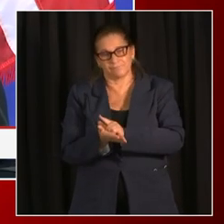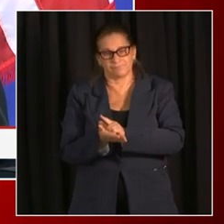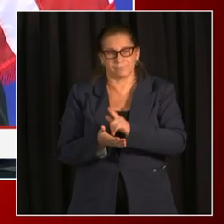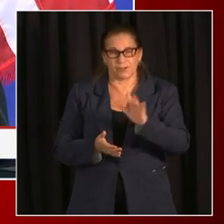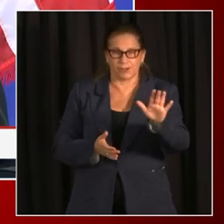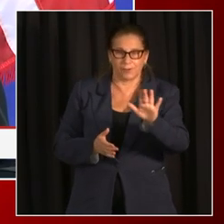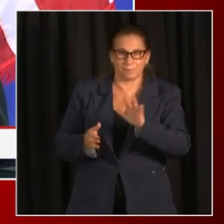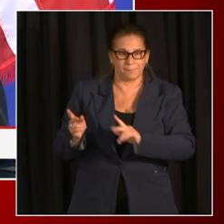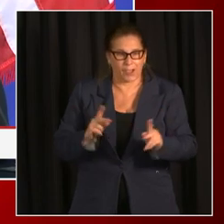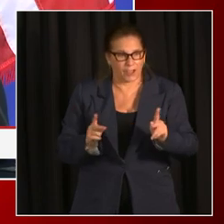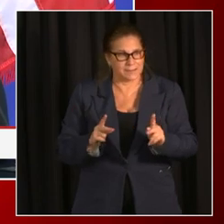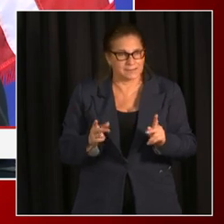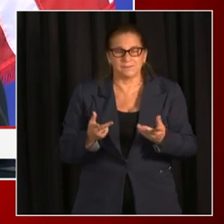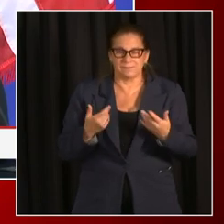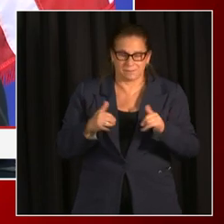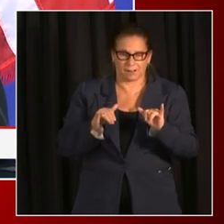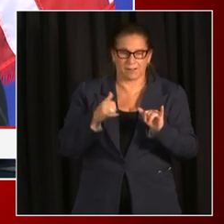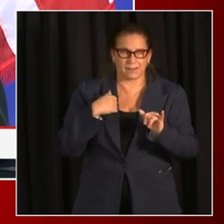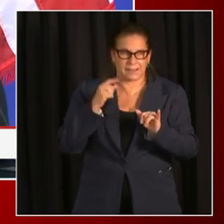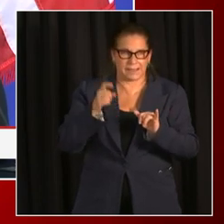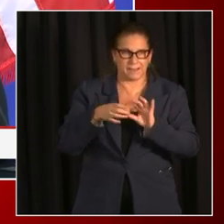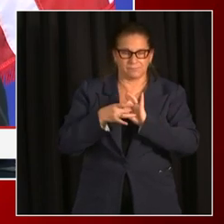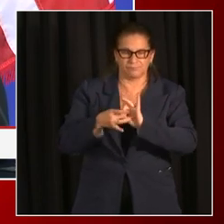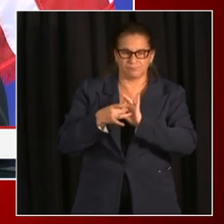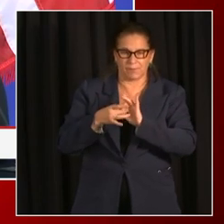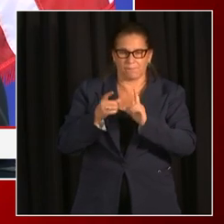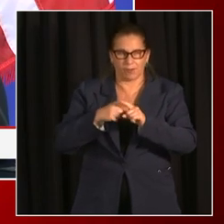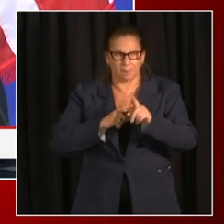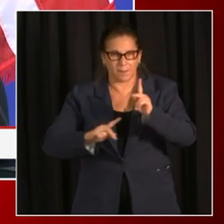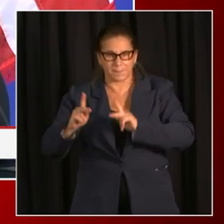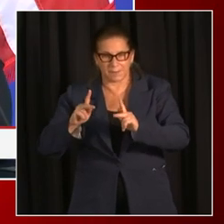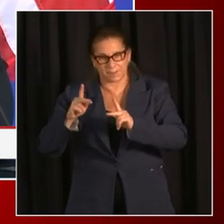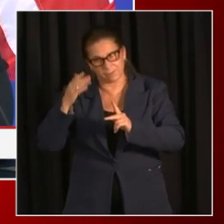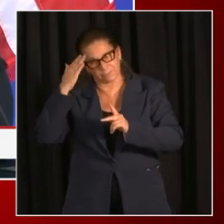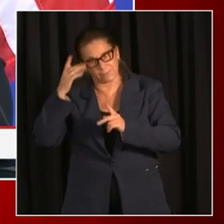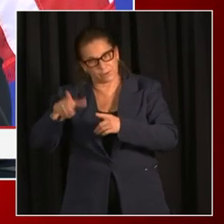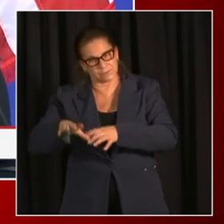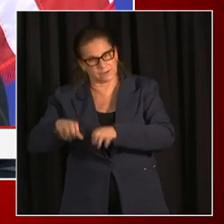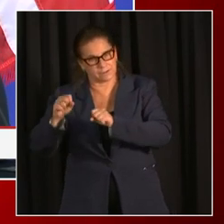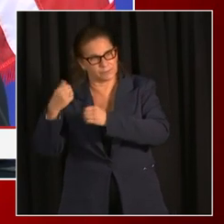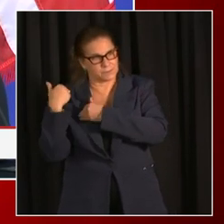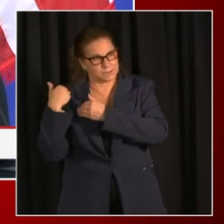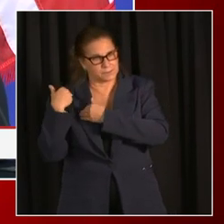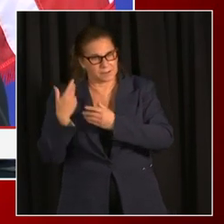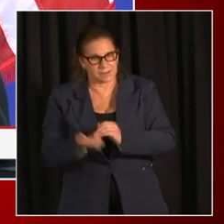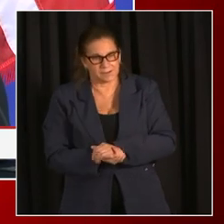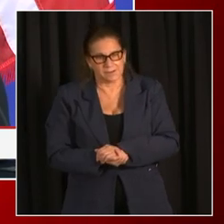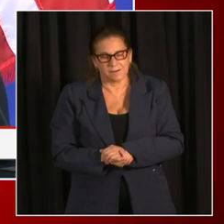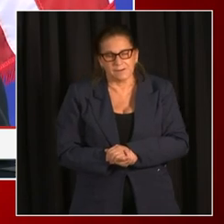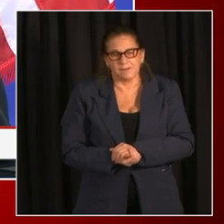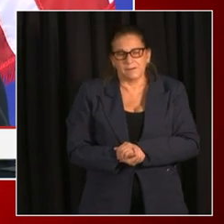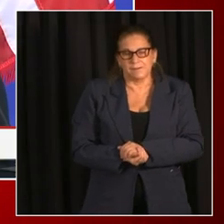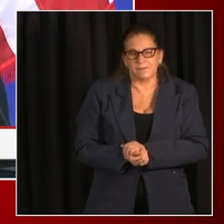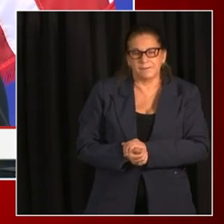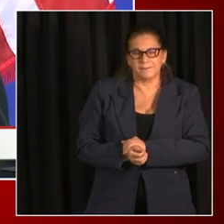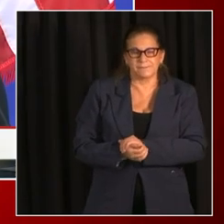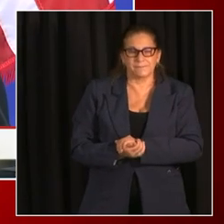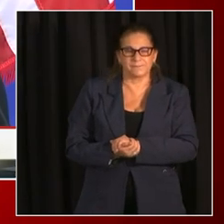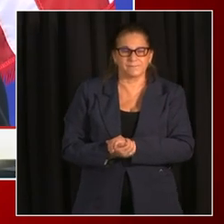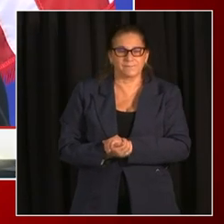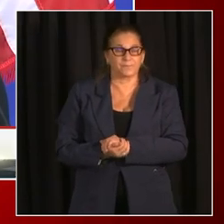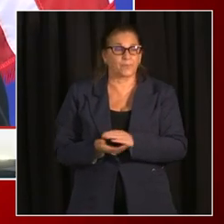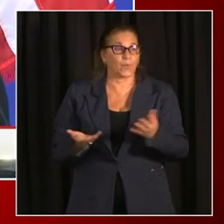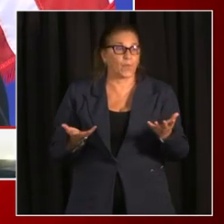do its part. And the police will have to use some discretion about what